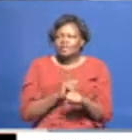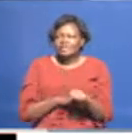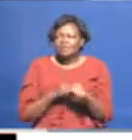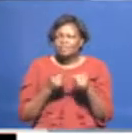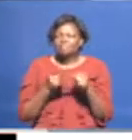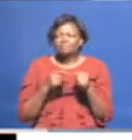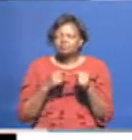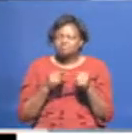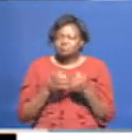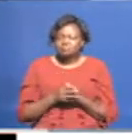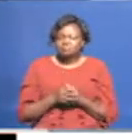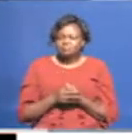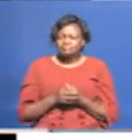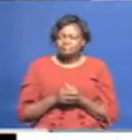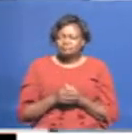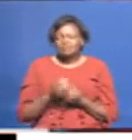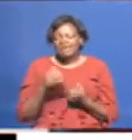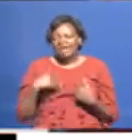cost.